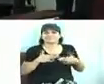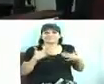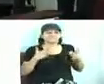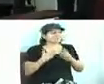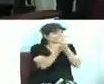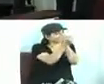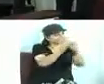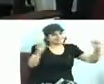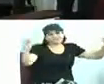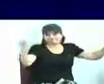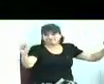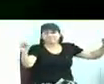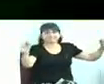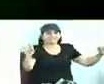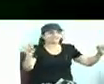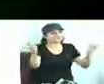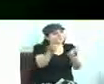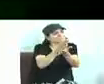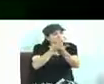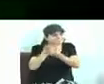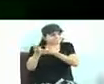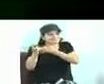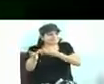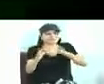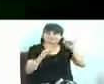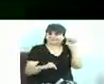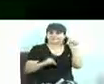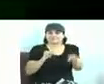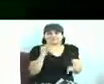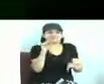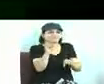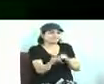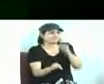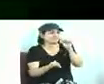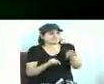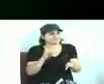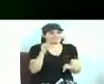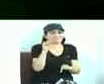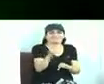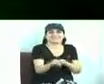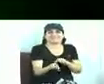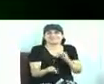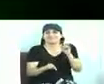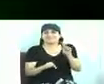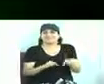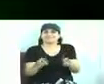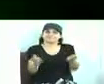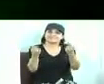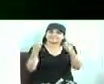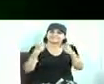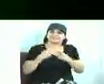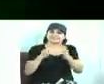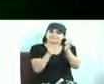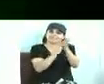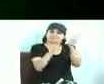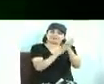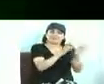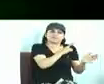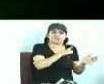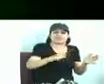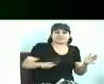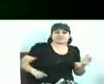and sanctified. And step by step, no one to praise